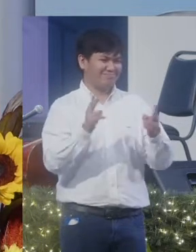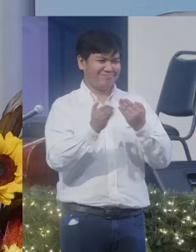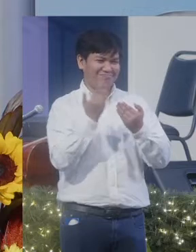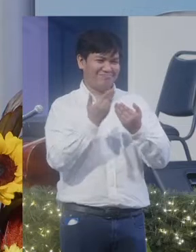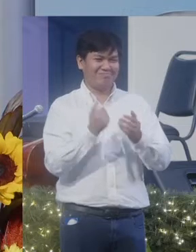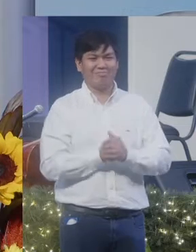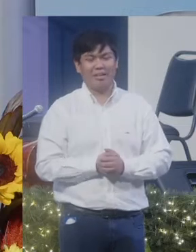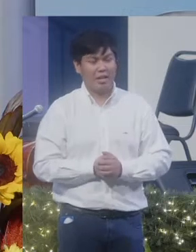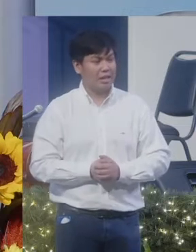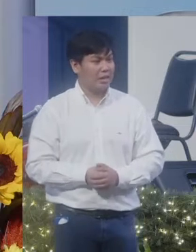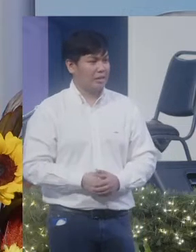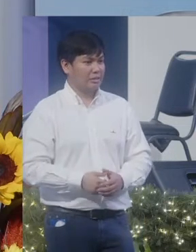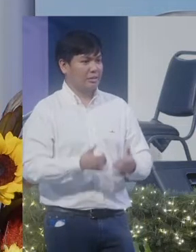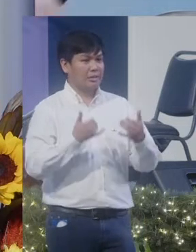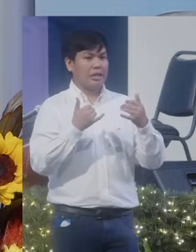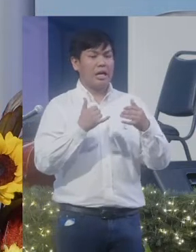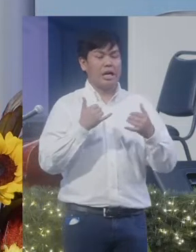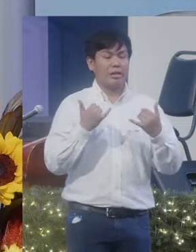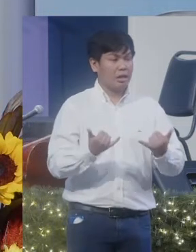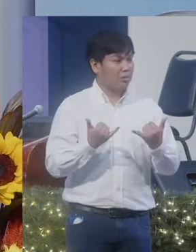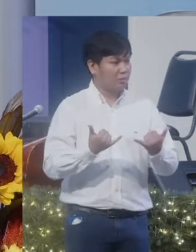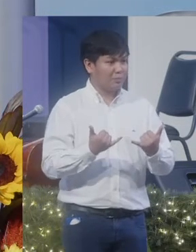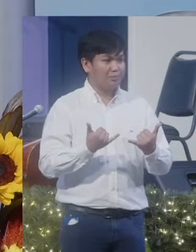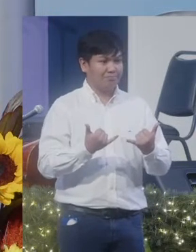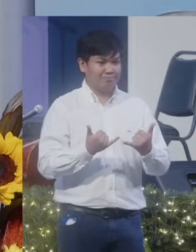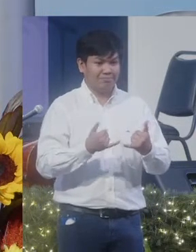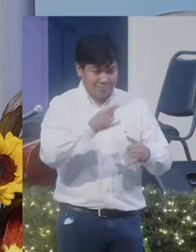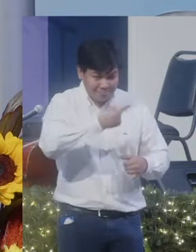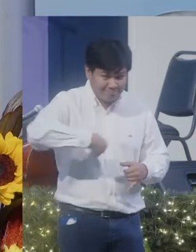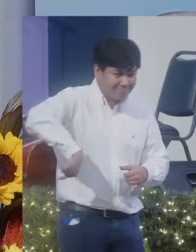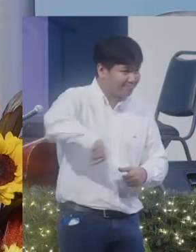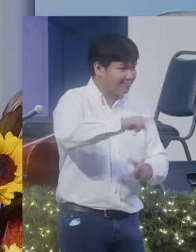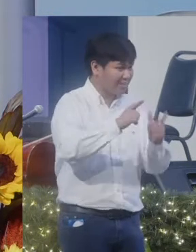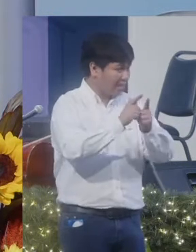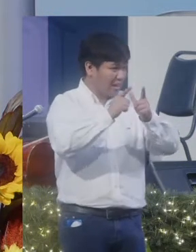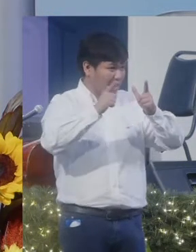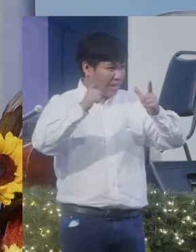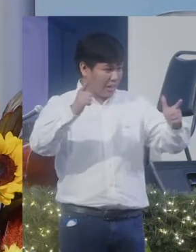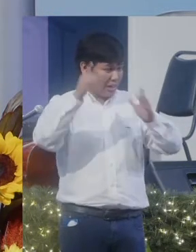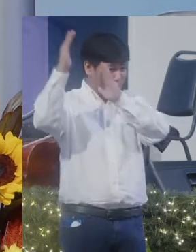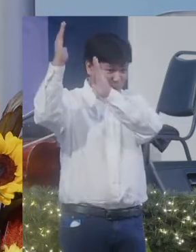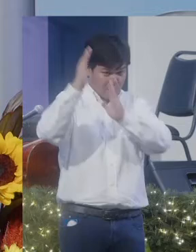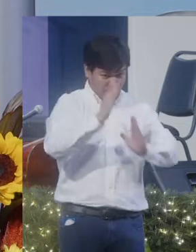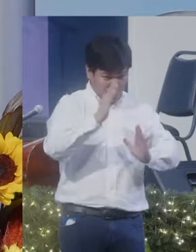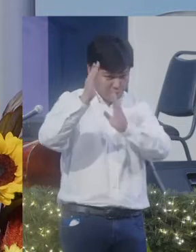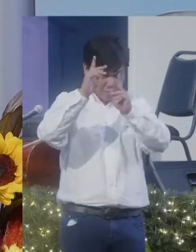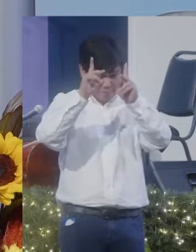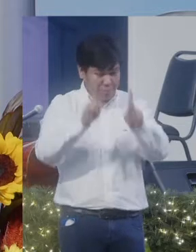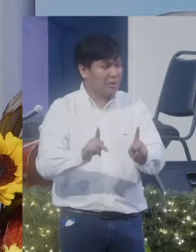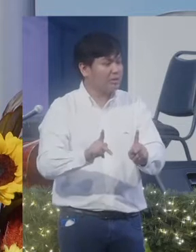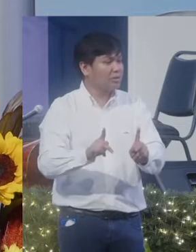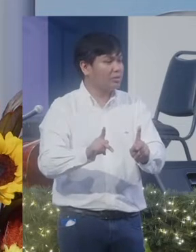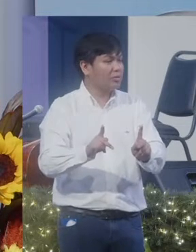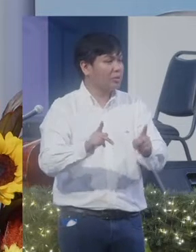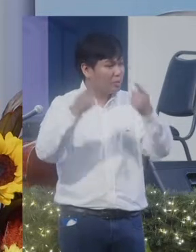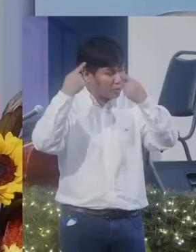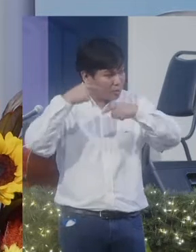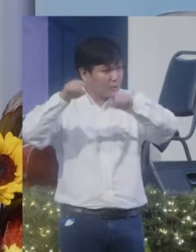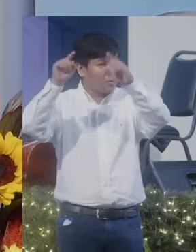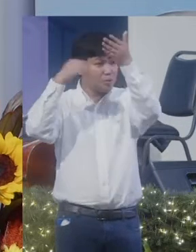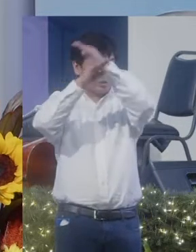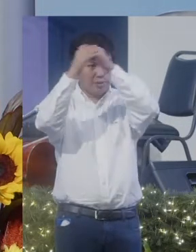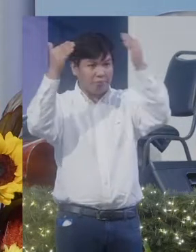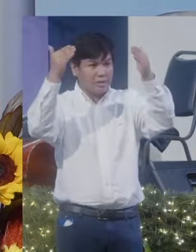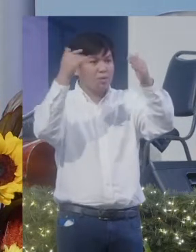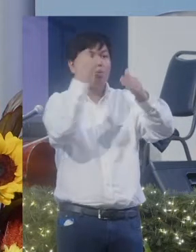verses 14 to 16. "Since then, we have a great high priest who has passed through the heavens, Jesus, the Son